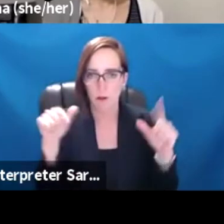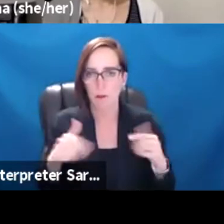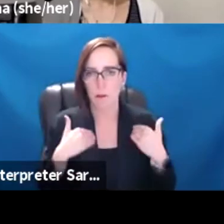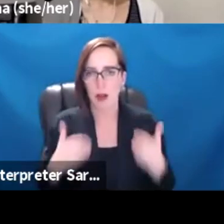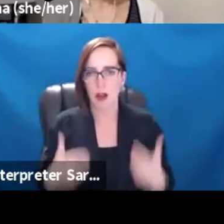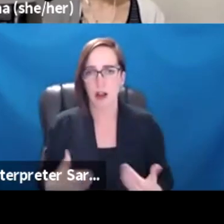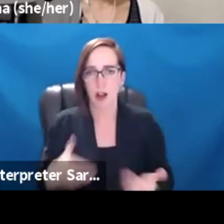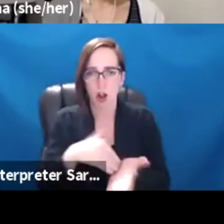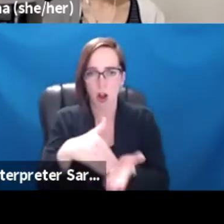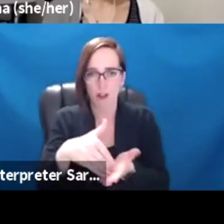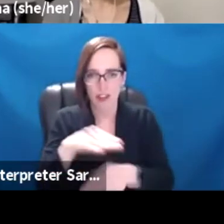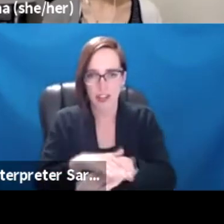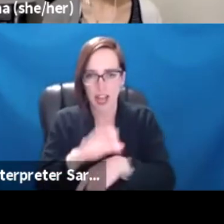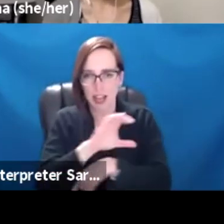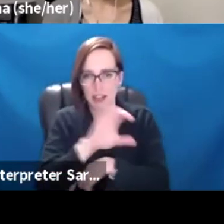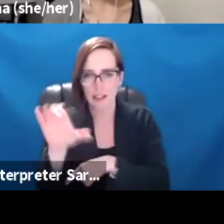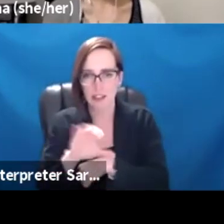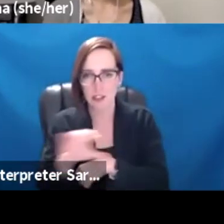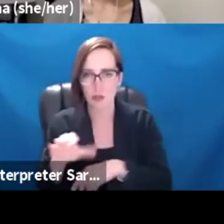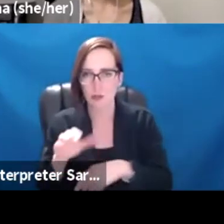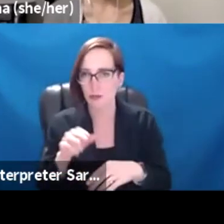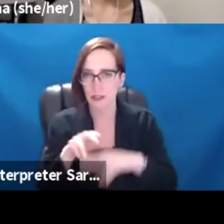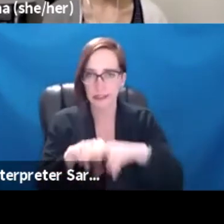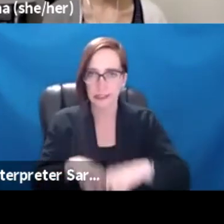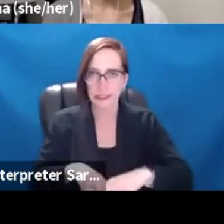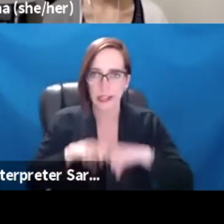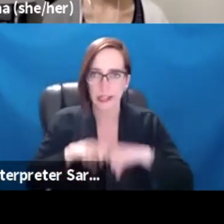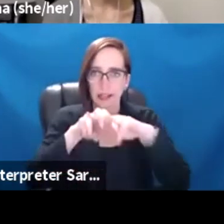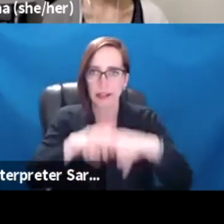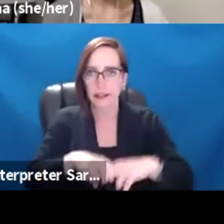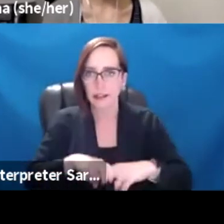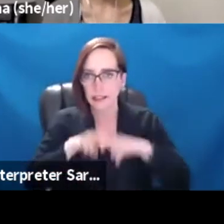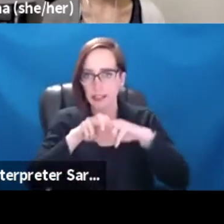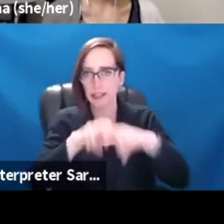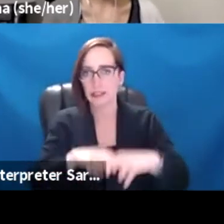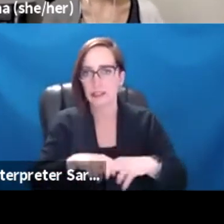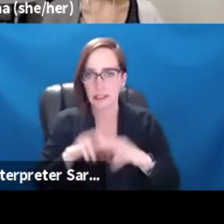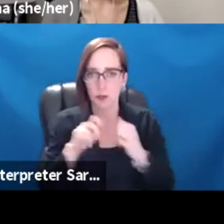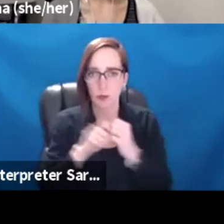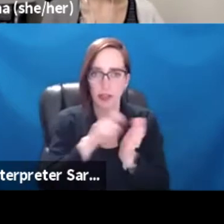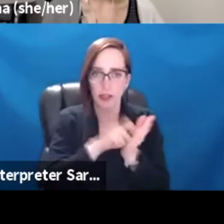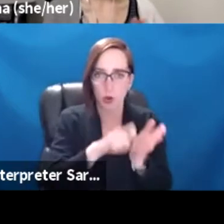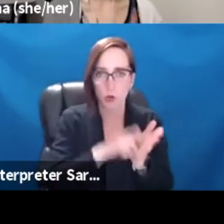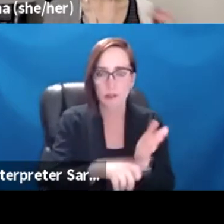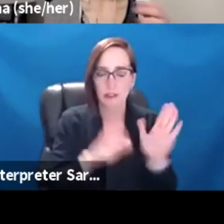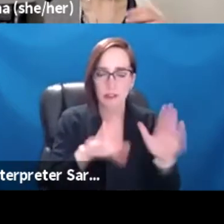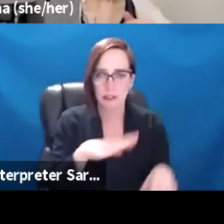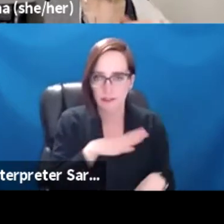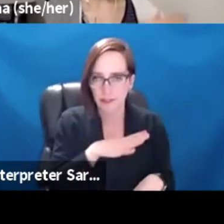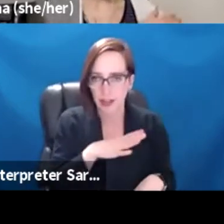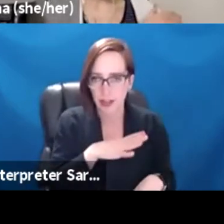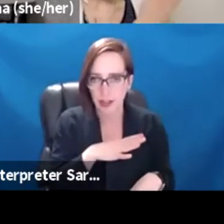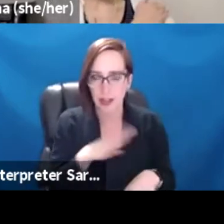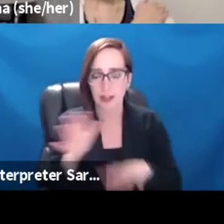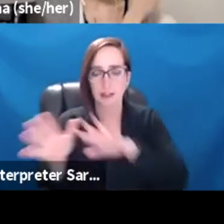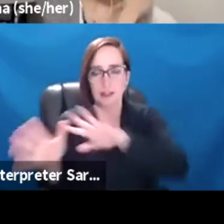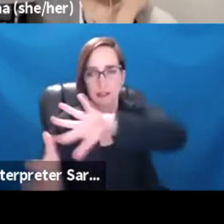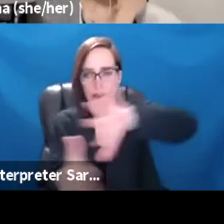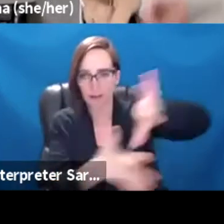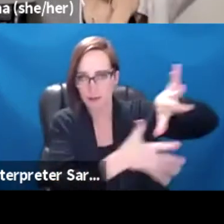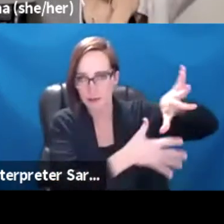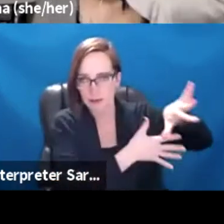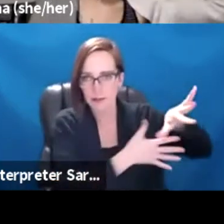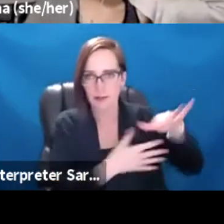on Zoom calls, you're just sitting there with your notes and pads, and that's perfect. We'll use them later. Push that aside right